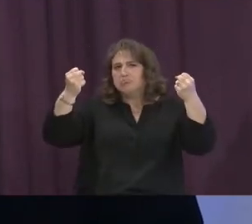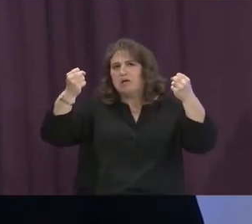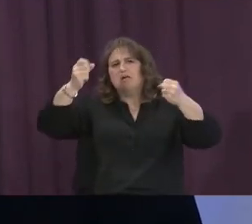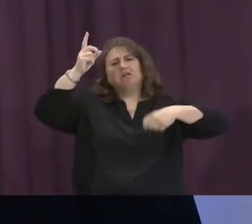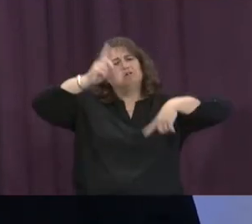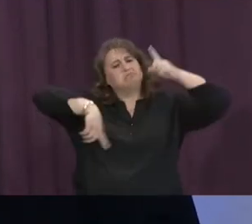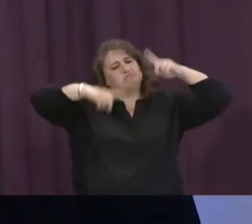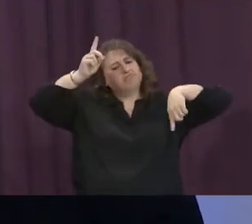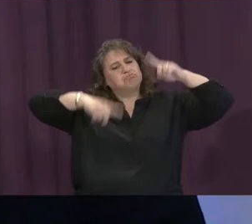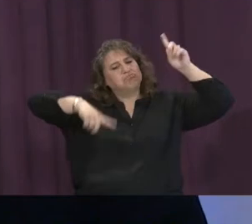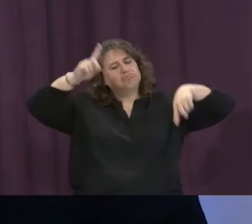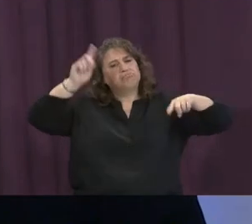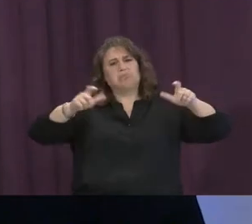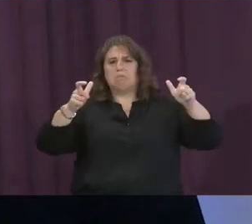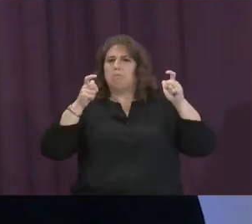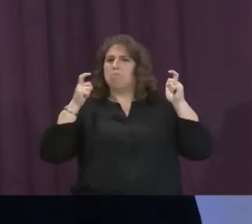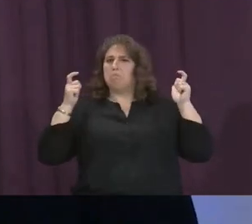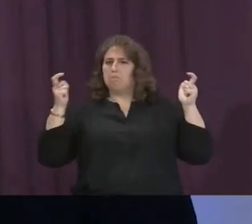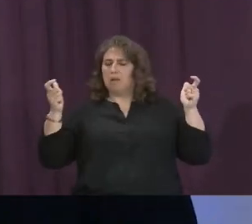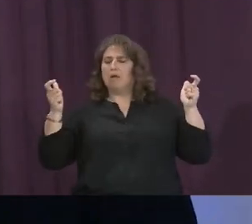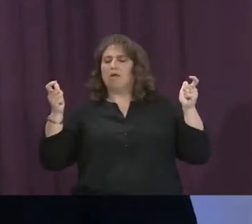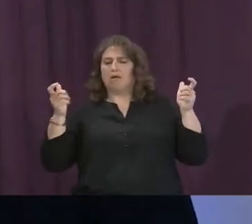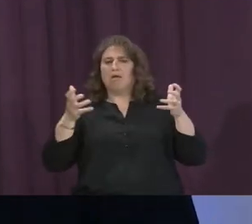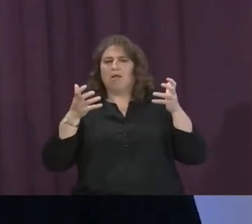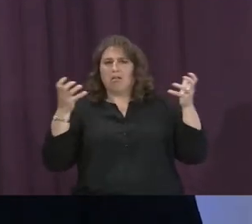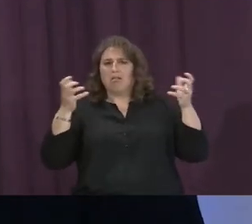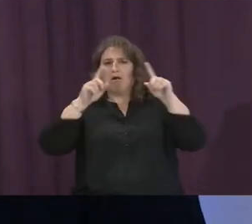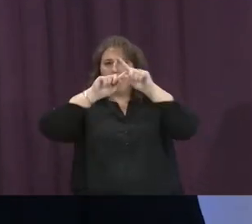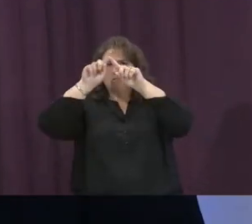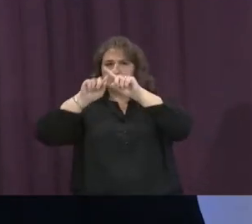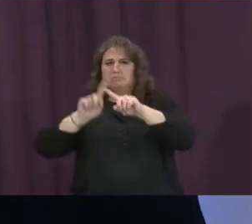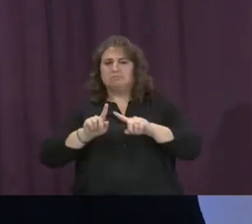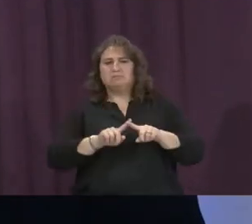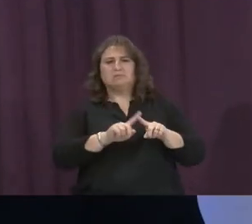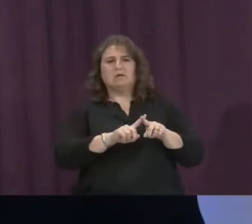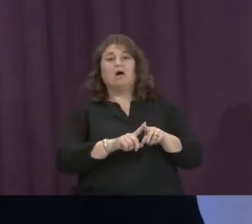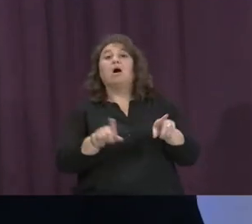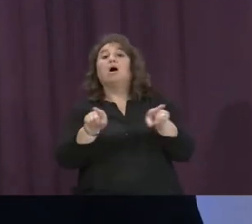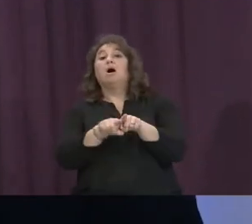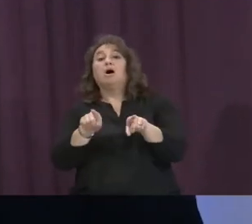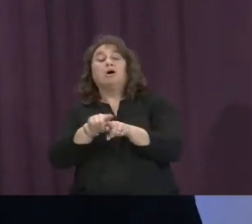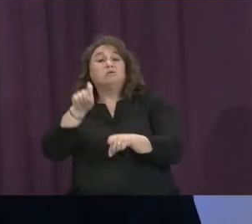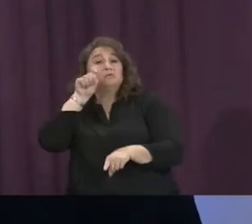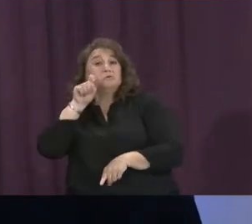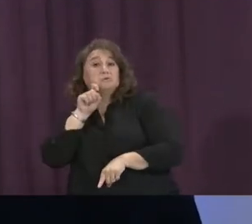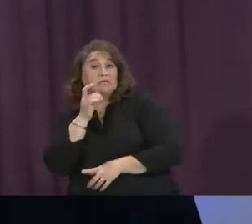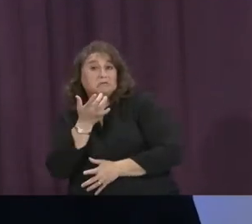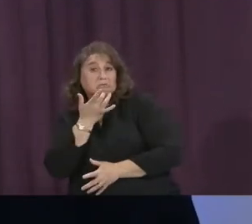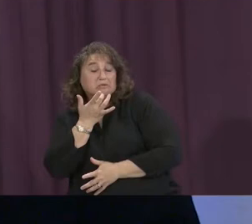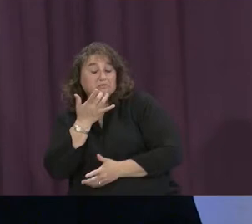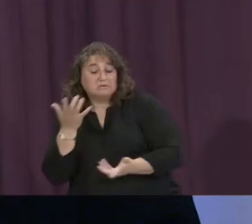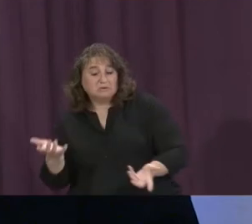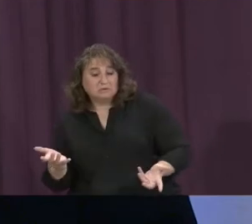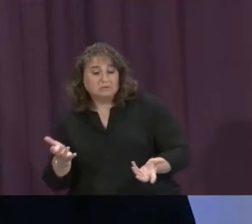It's very colorful. Um, and also, um, like sexual orientation. That's something that,